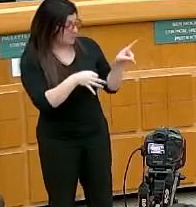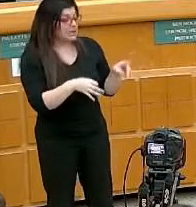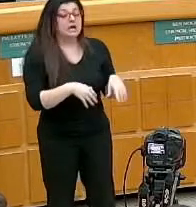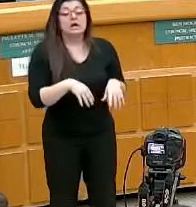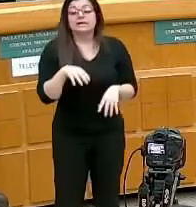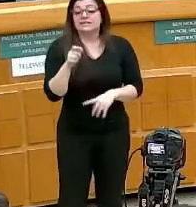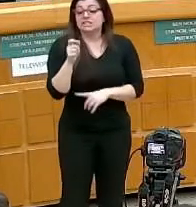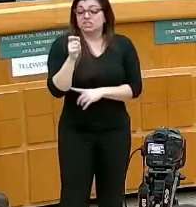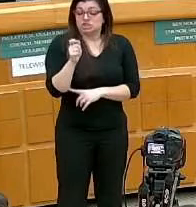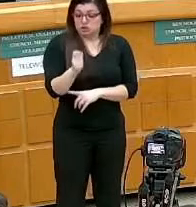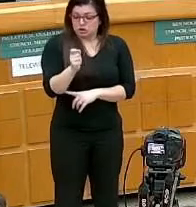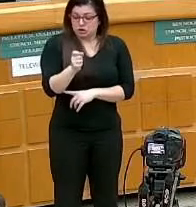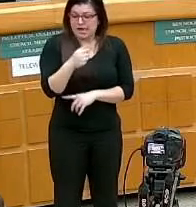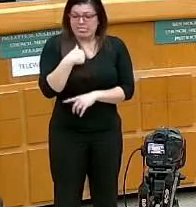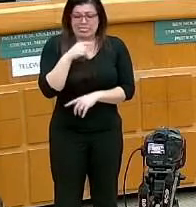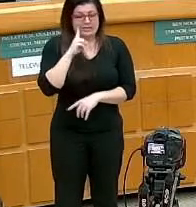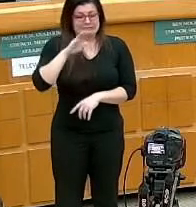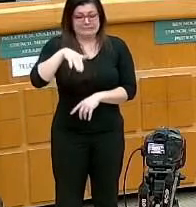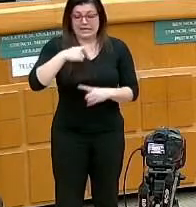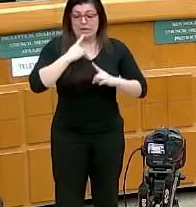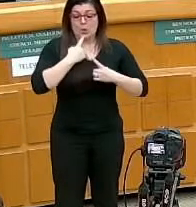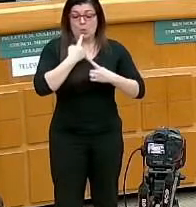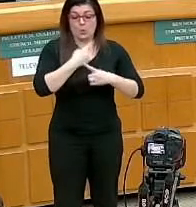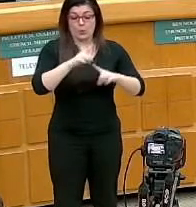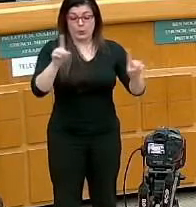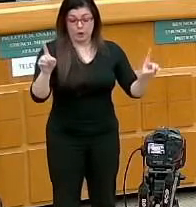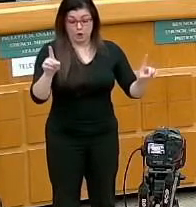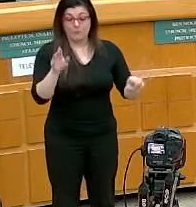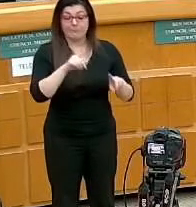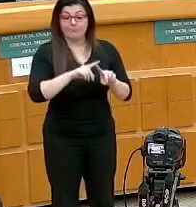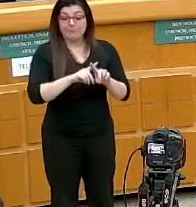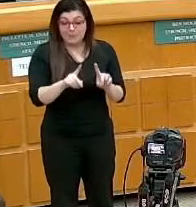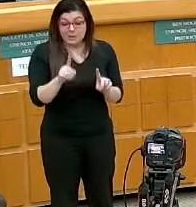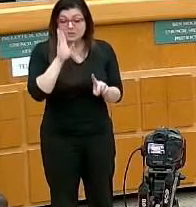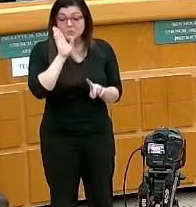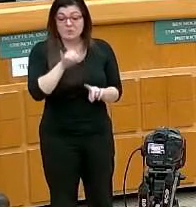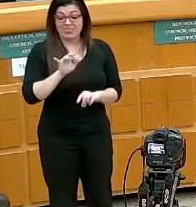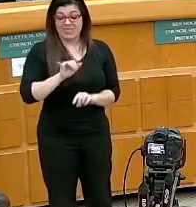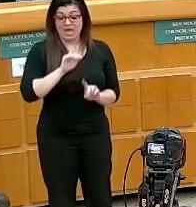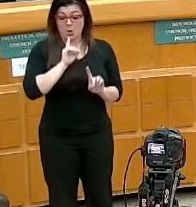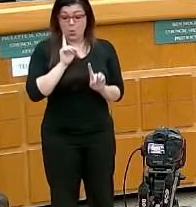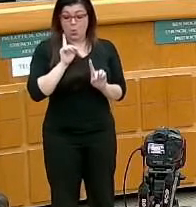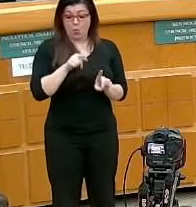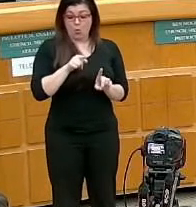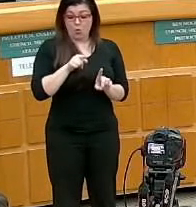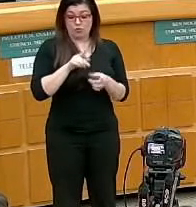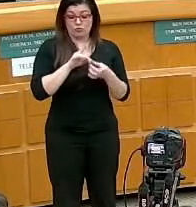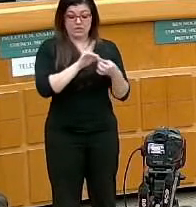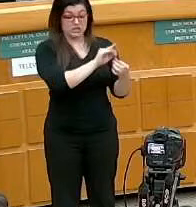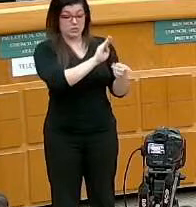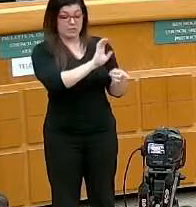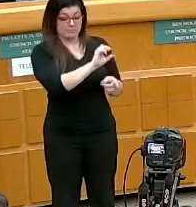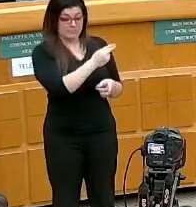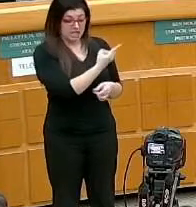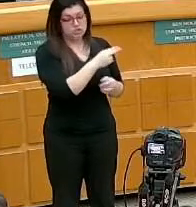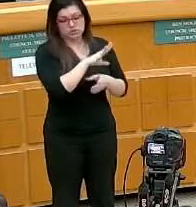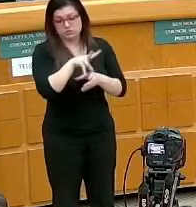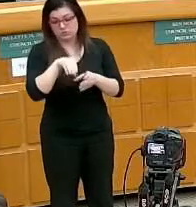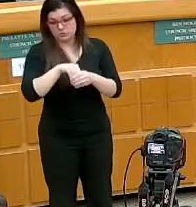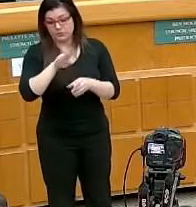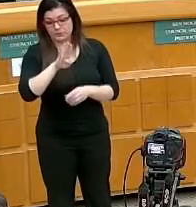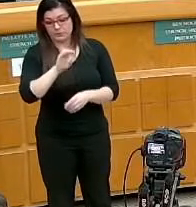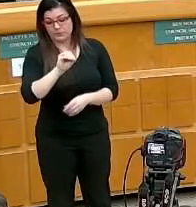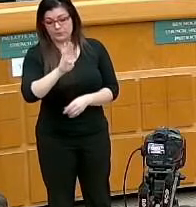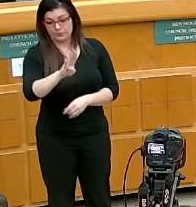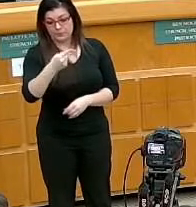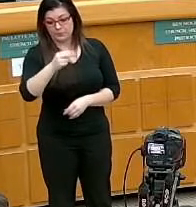be, the orders that we put in place were to, for the beaches, including Bob Hall Pier, Bob